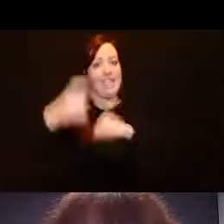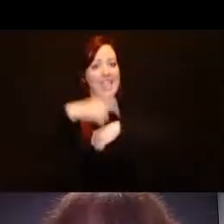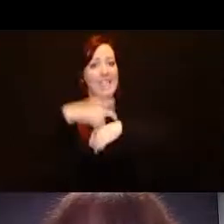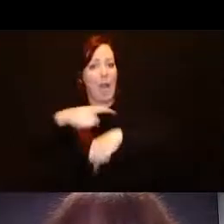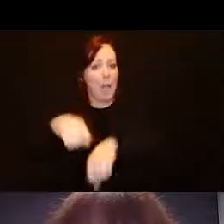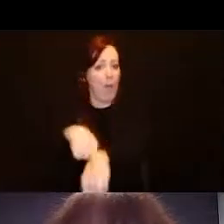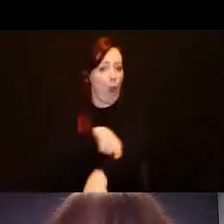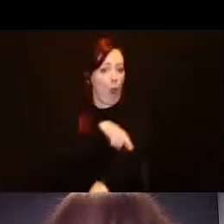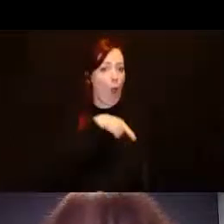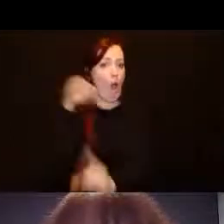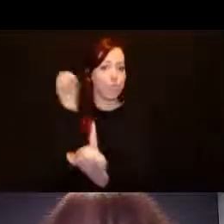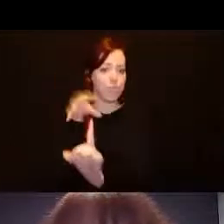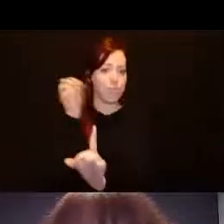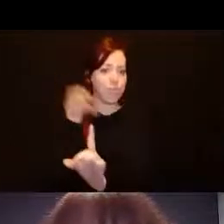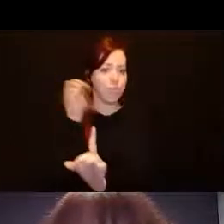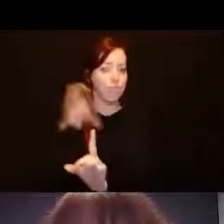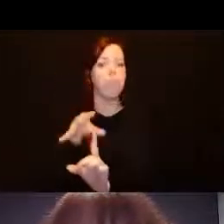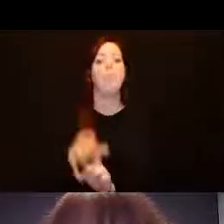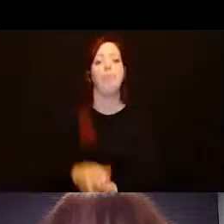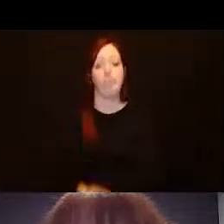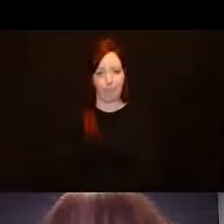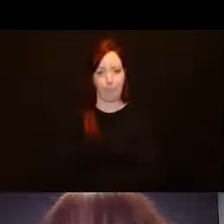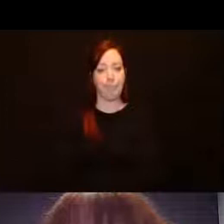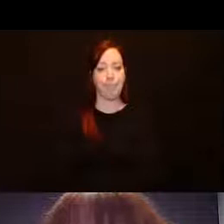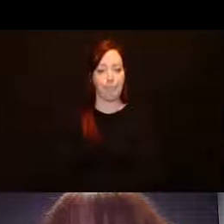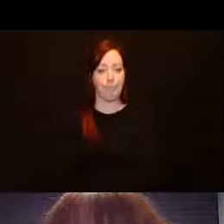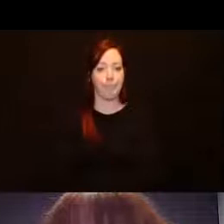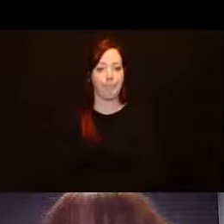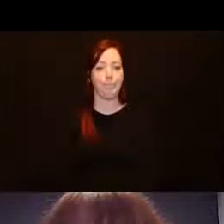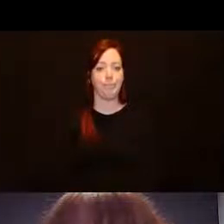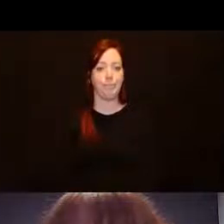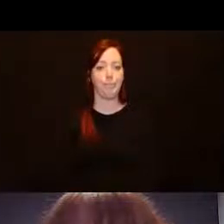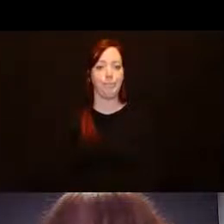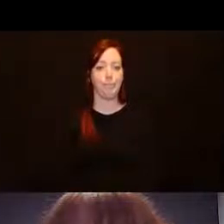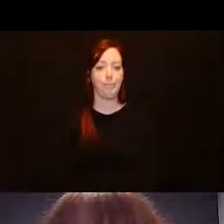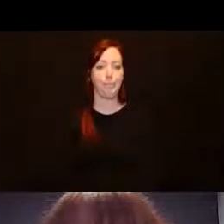exposure is made.